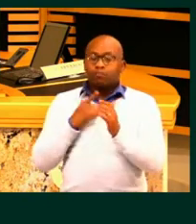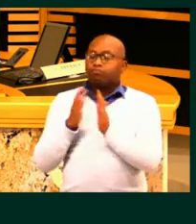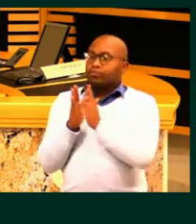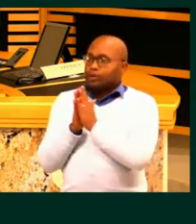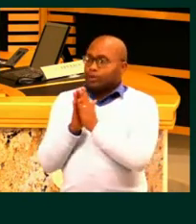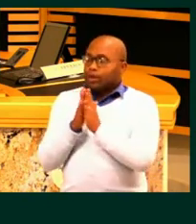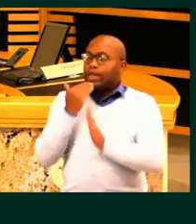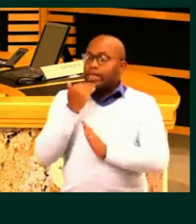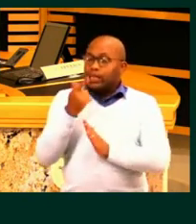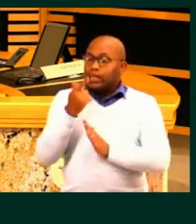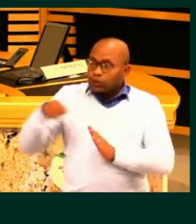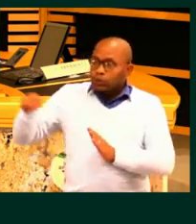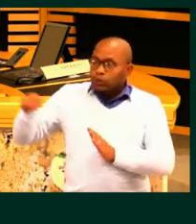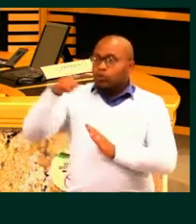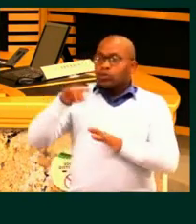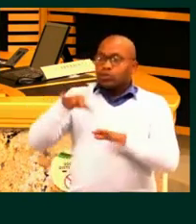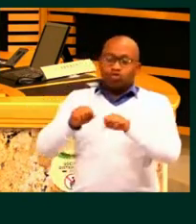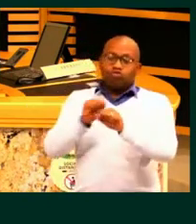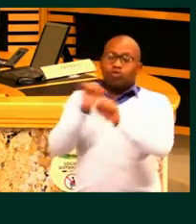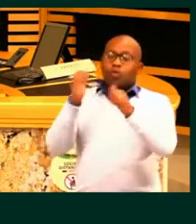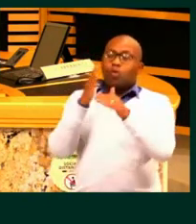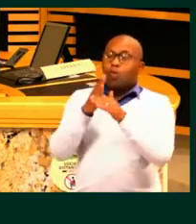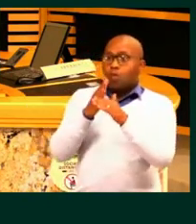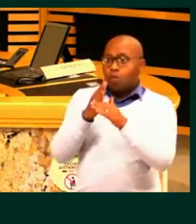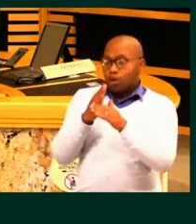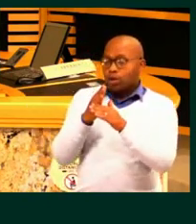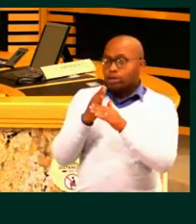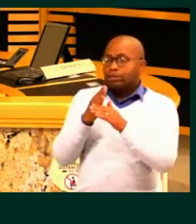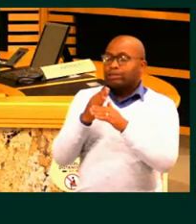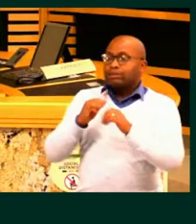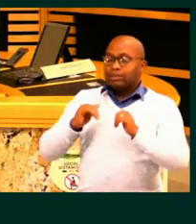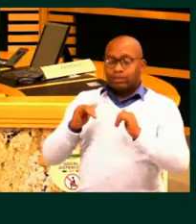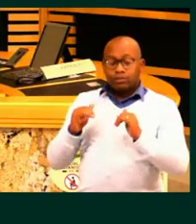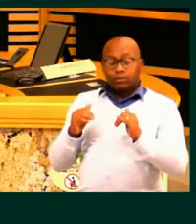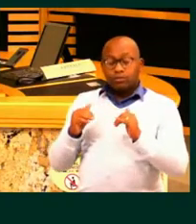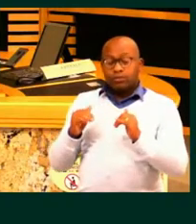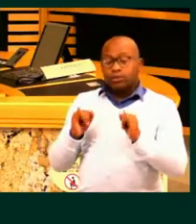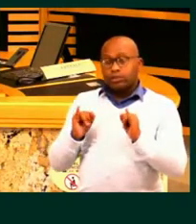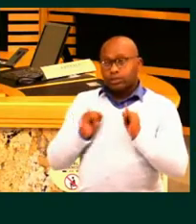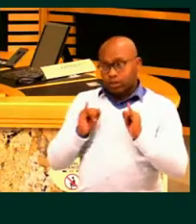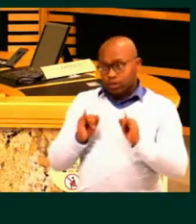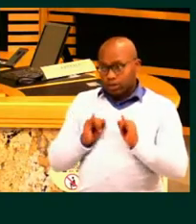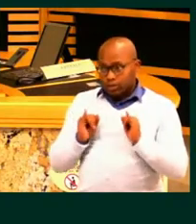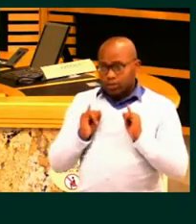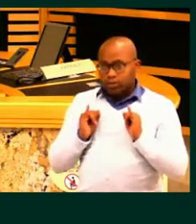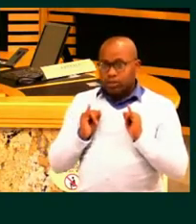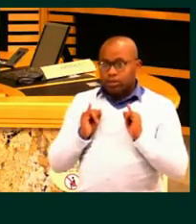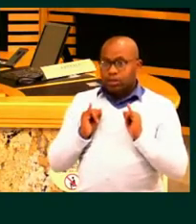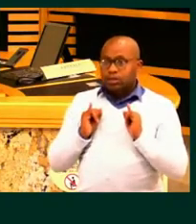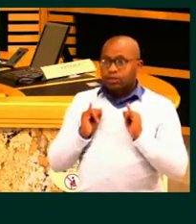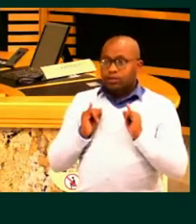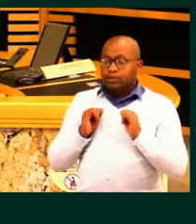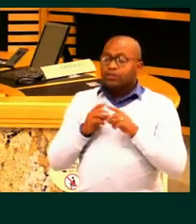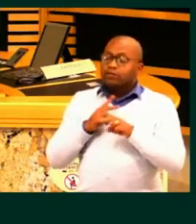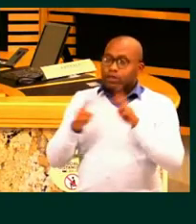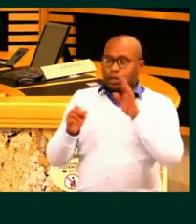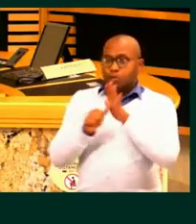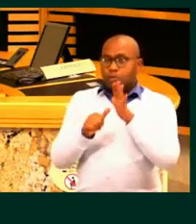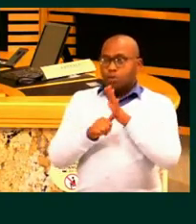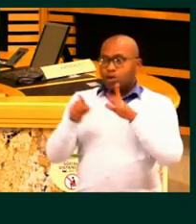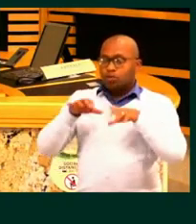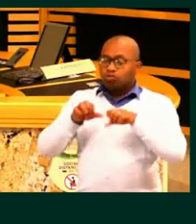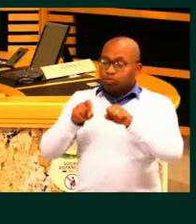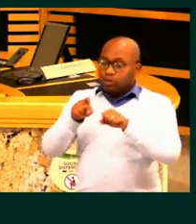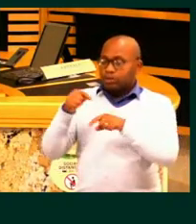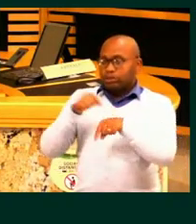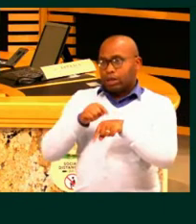to take this kind of work seriously because that's a mechanism to account when members of the House get responses appropriately and on time and